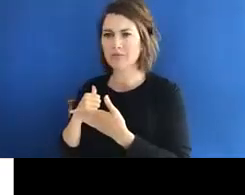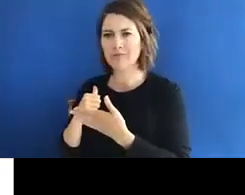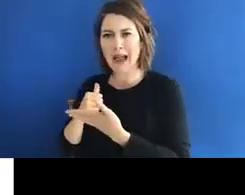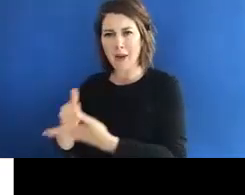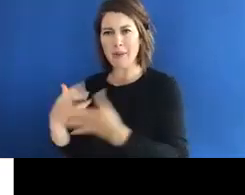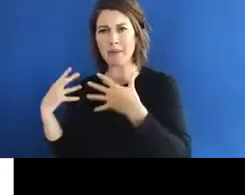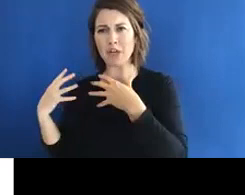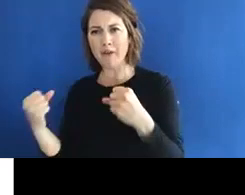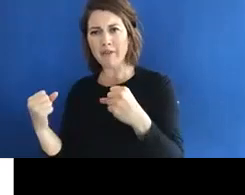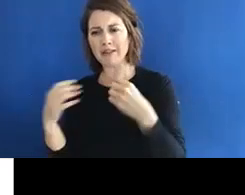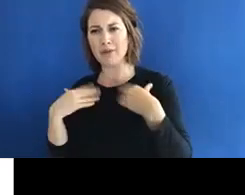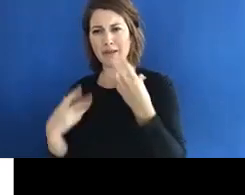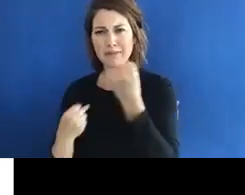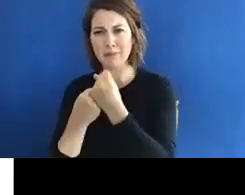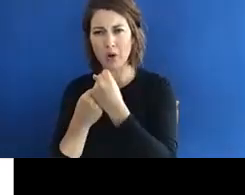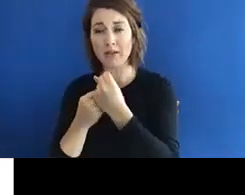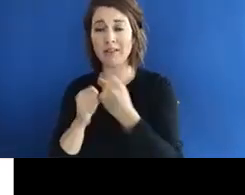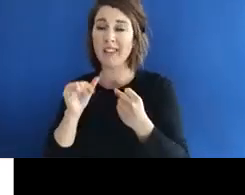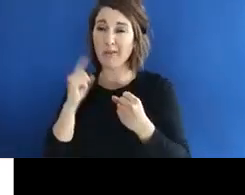change. And that should always be a priority.